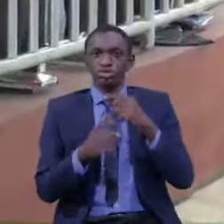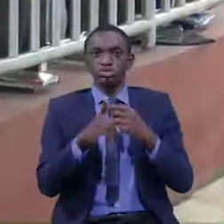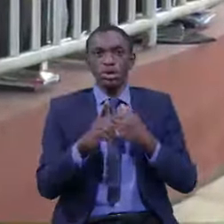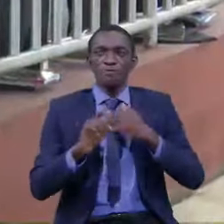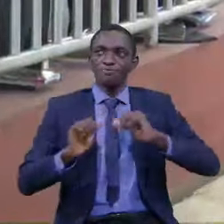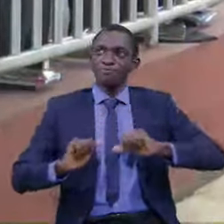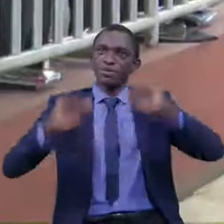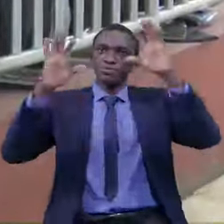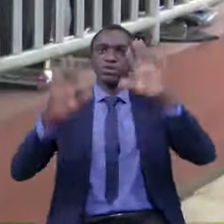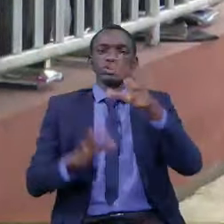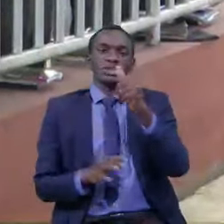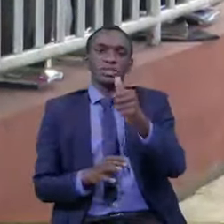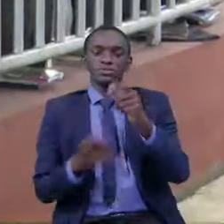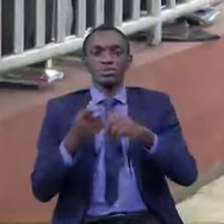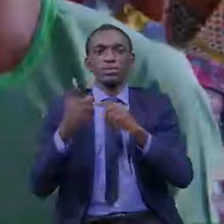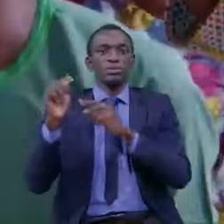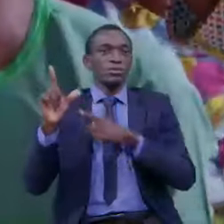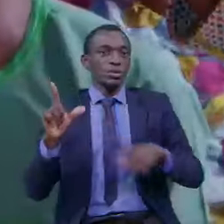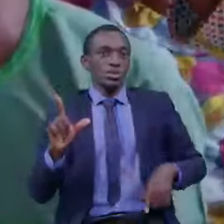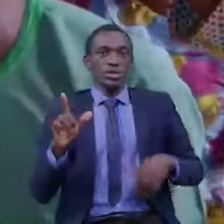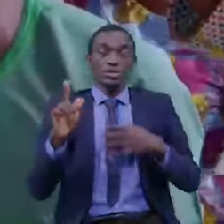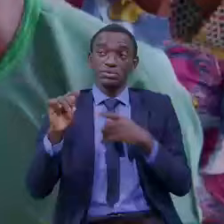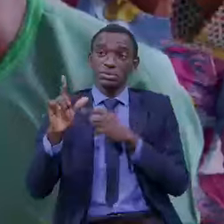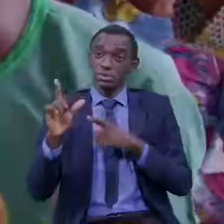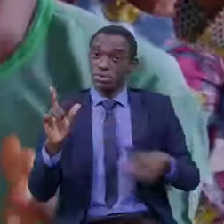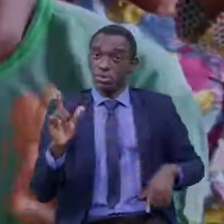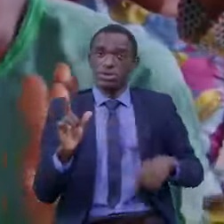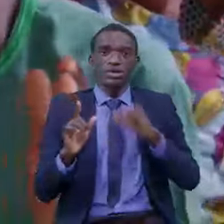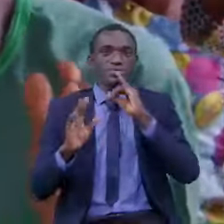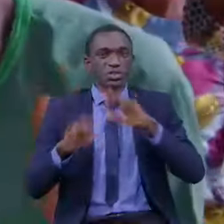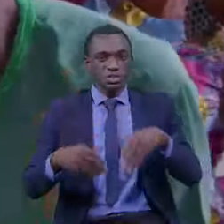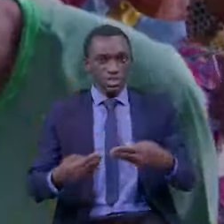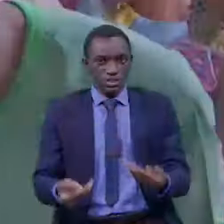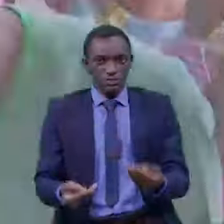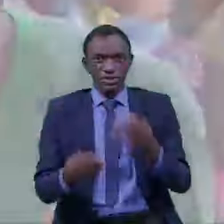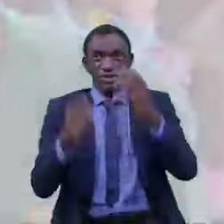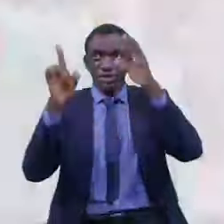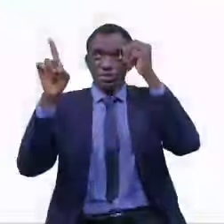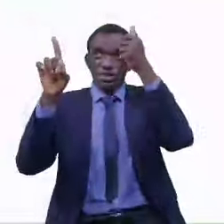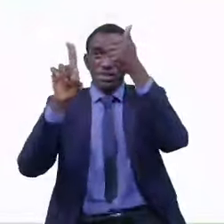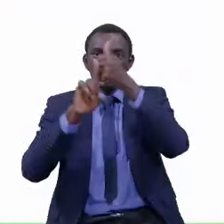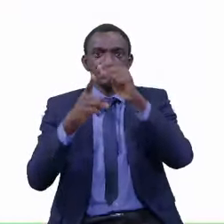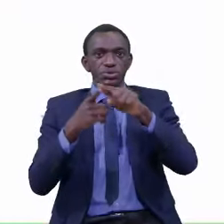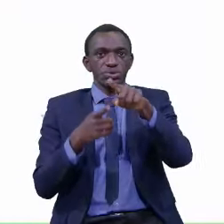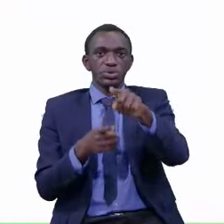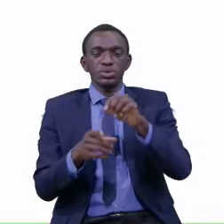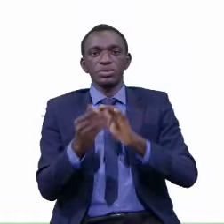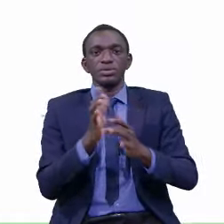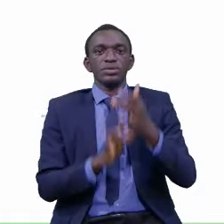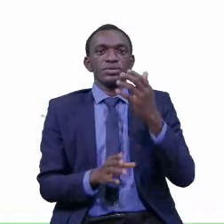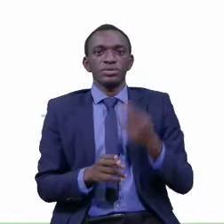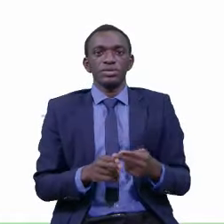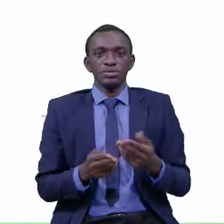the Lord. And the Lord is giving himself to you. Raise up your